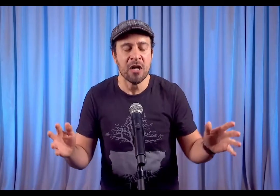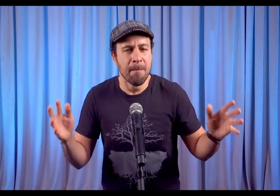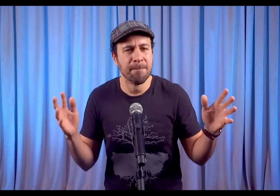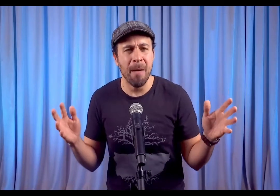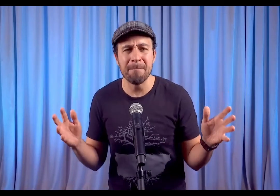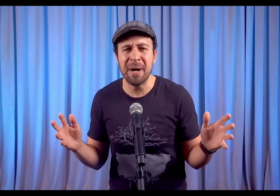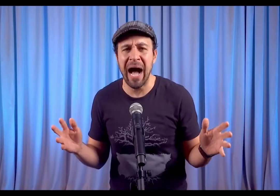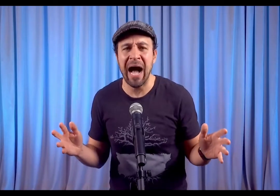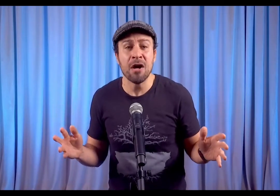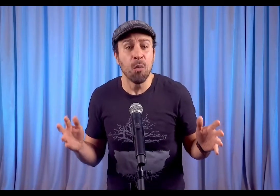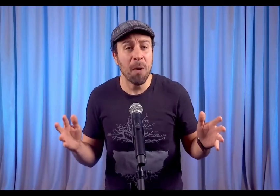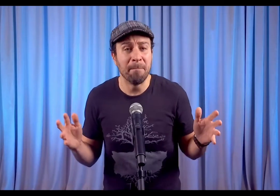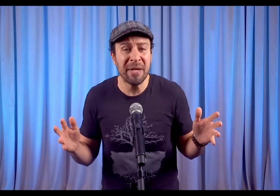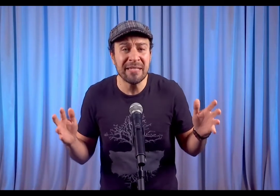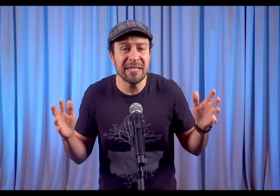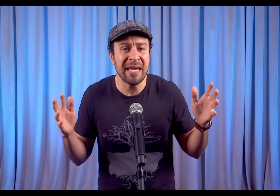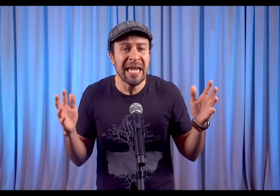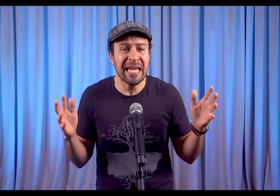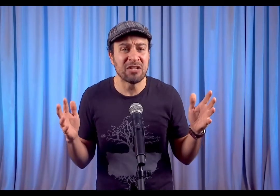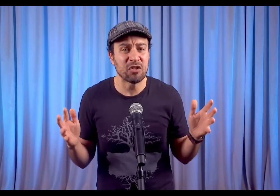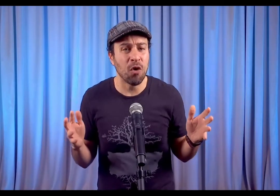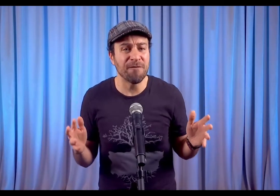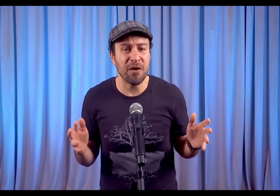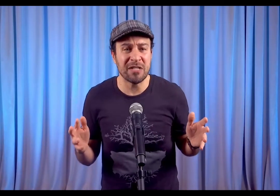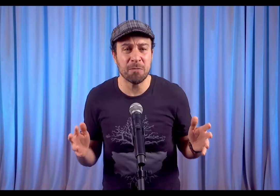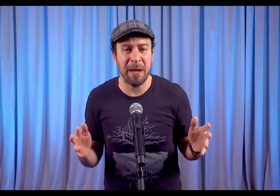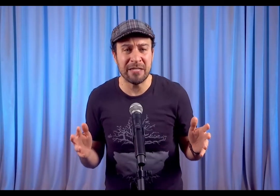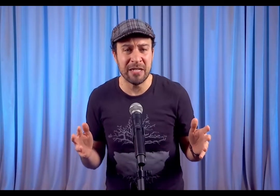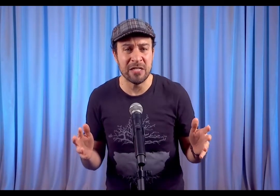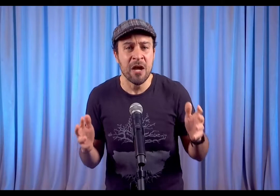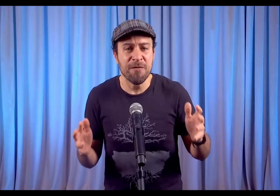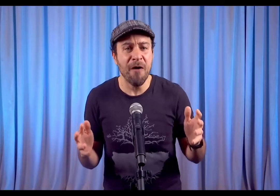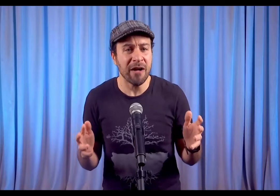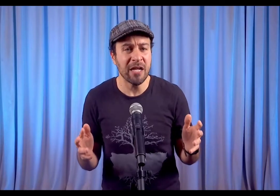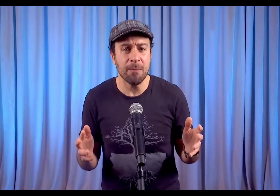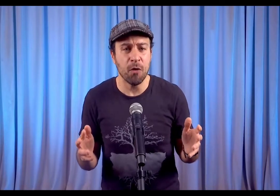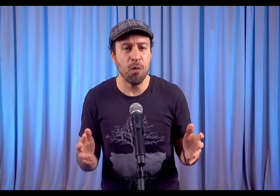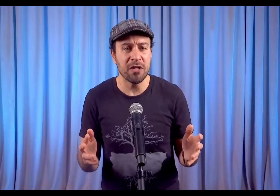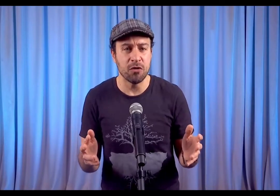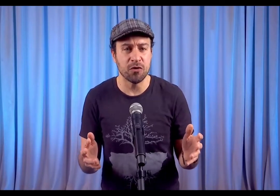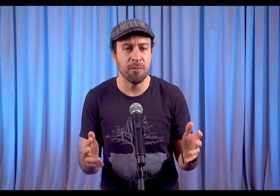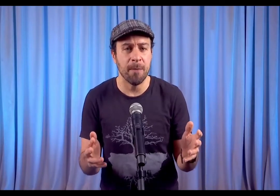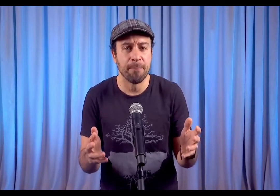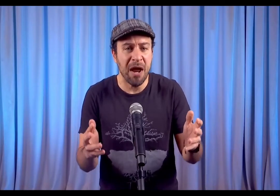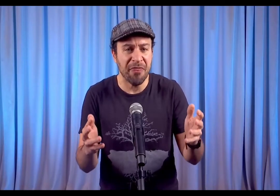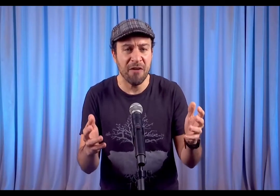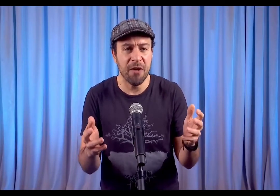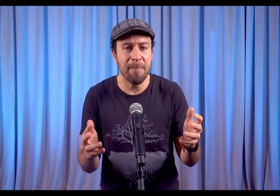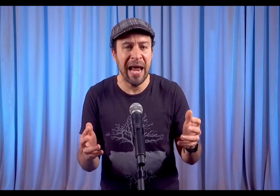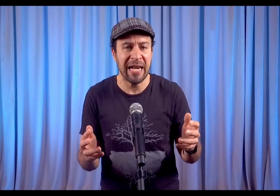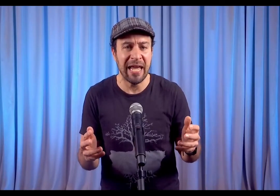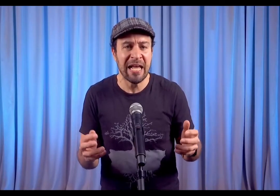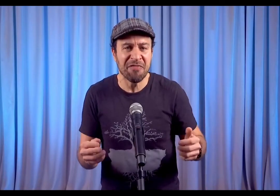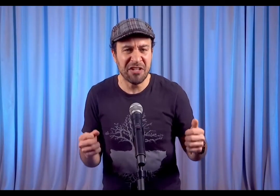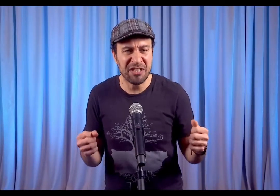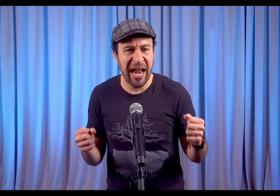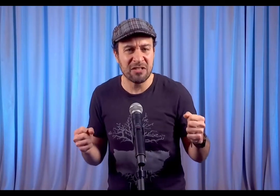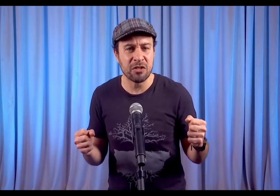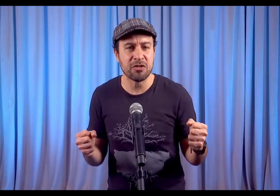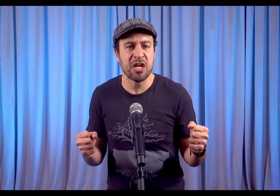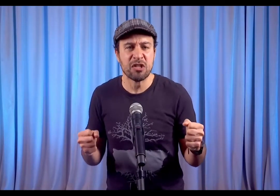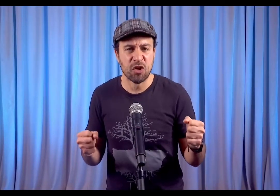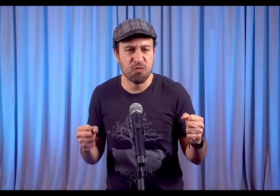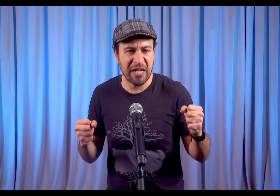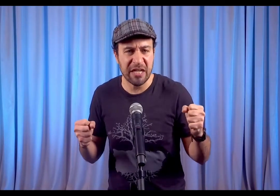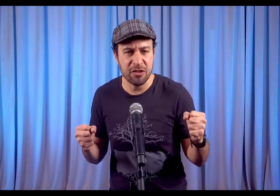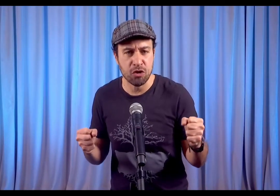all. Bomba will beat in storefront spaces, fogging up the windows from the breath of the baile. The